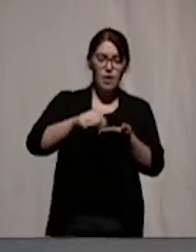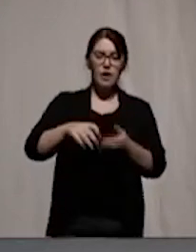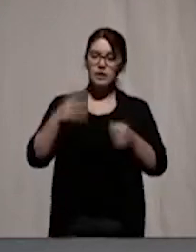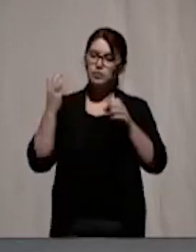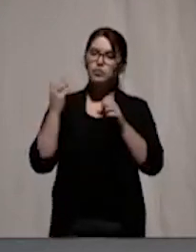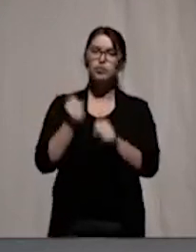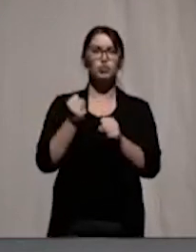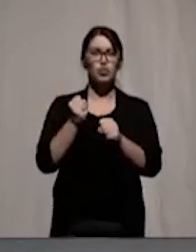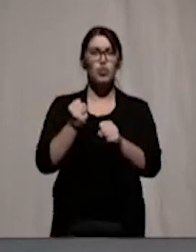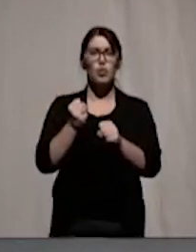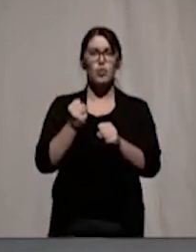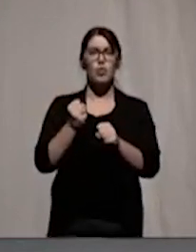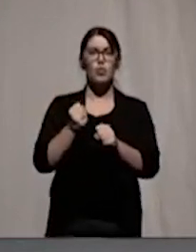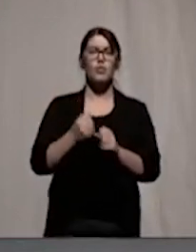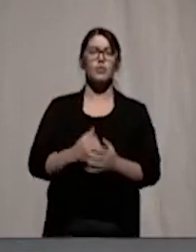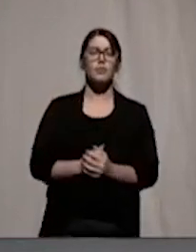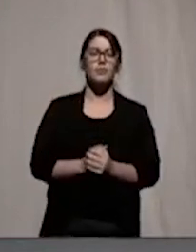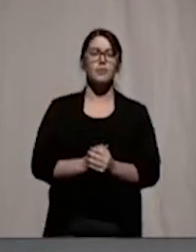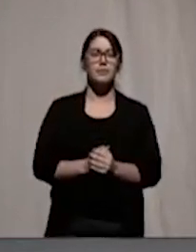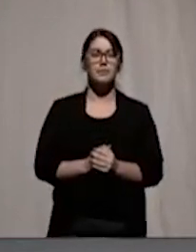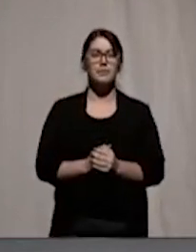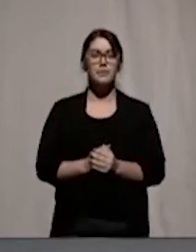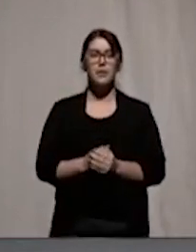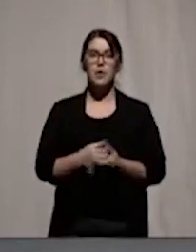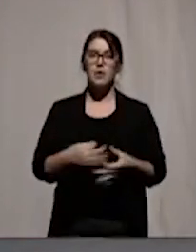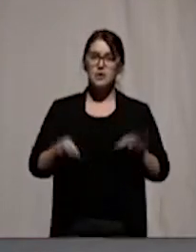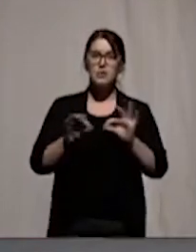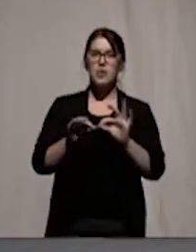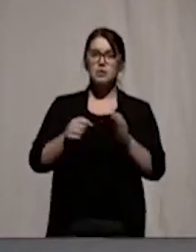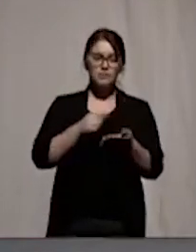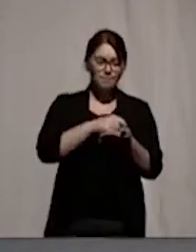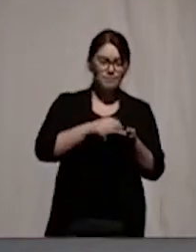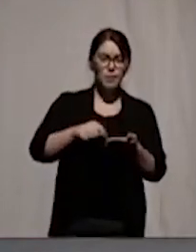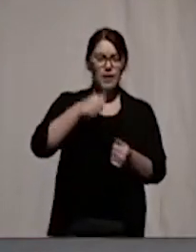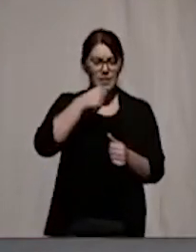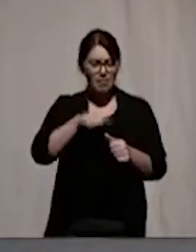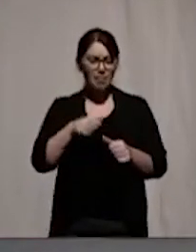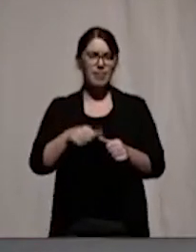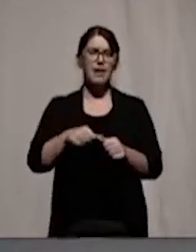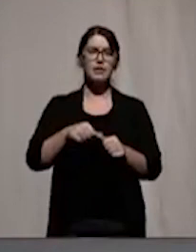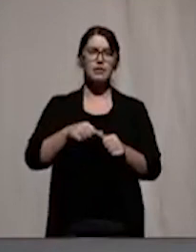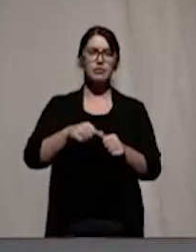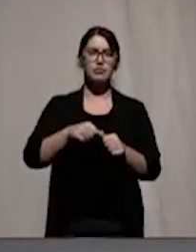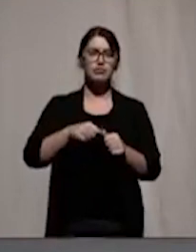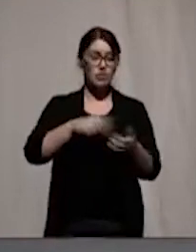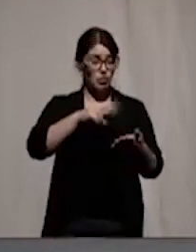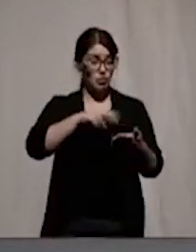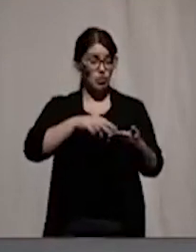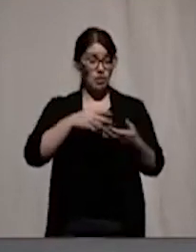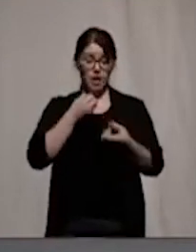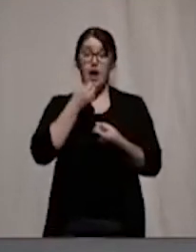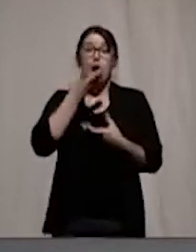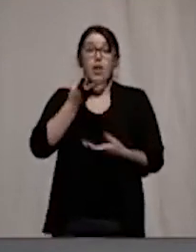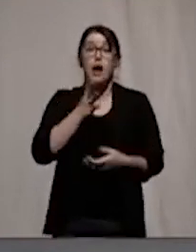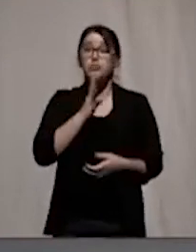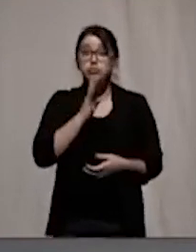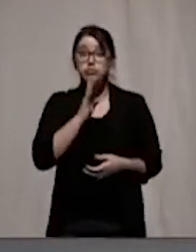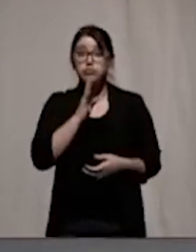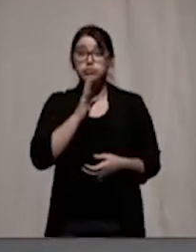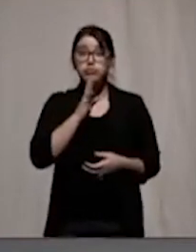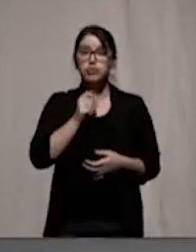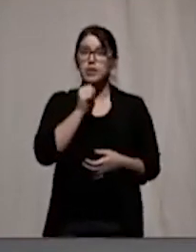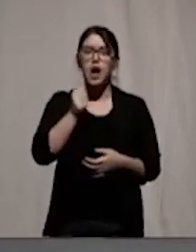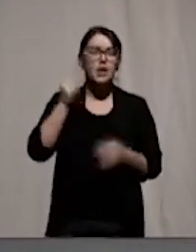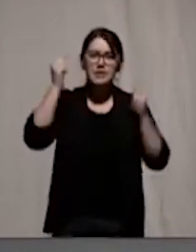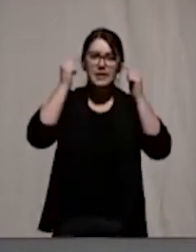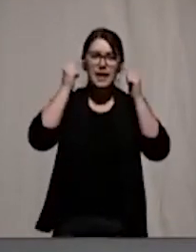those letters, which if you do this practice at home, read them out loud to yourself. Say them with your physical voice. Don't just read them back to yourself in your head, but say